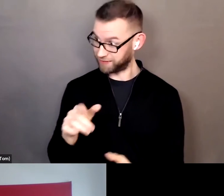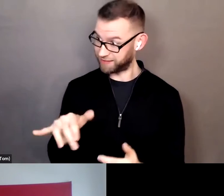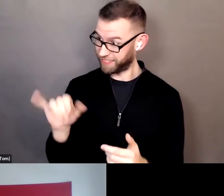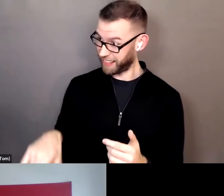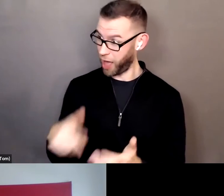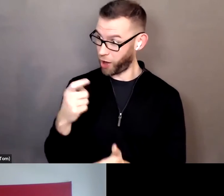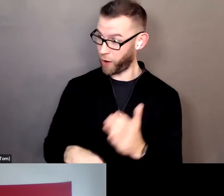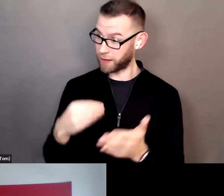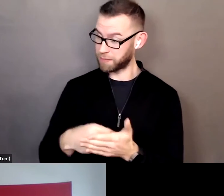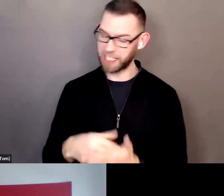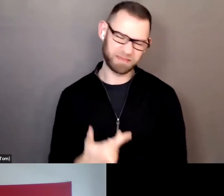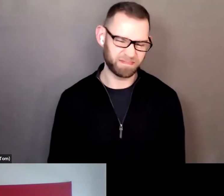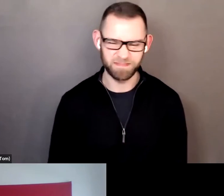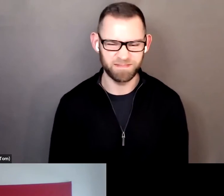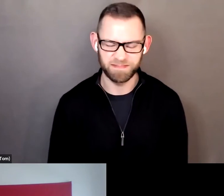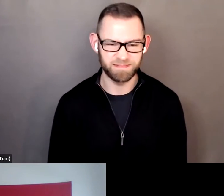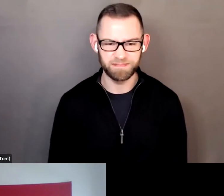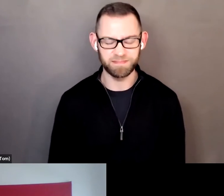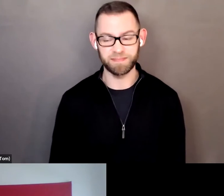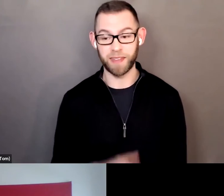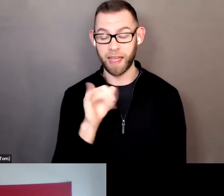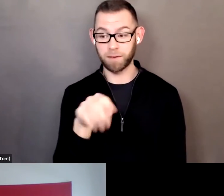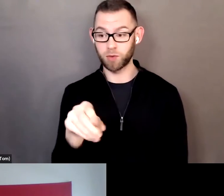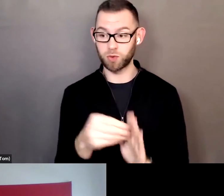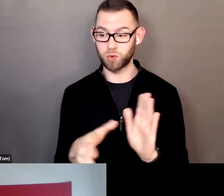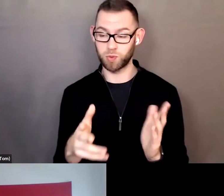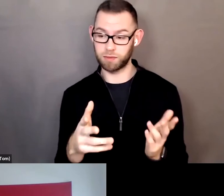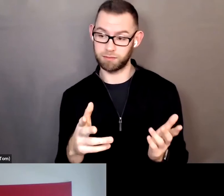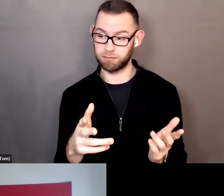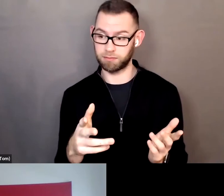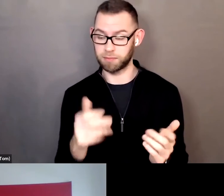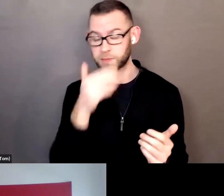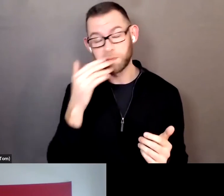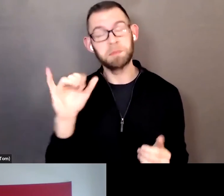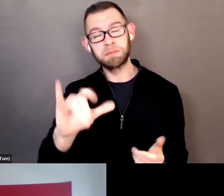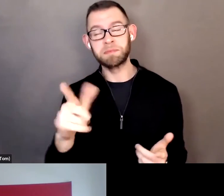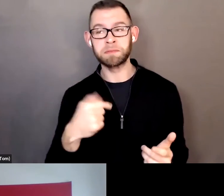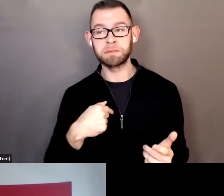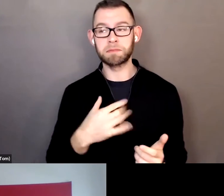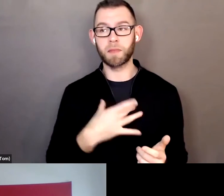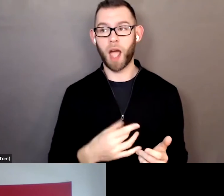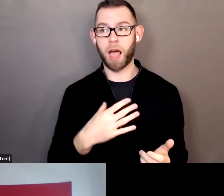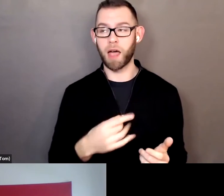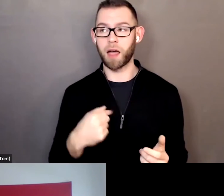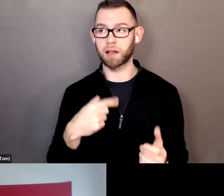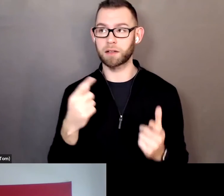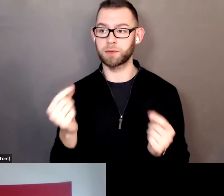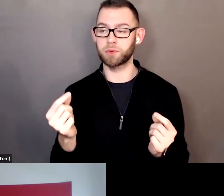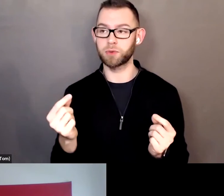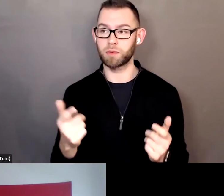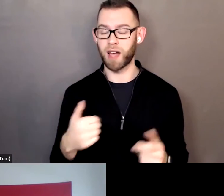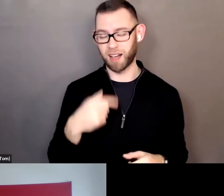If they feel like their needs aren't being met with their accommodations. The other thing I'd like to, again, I'm a person making decisions